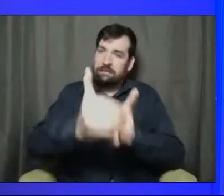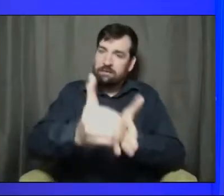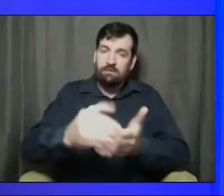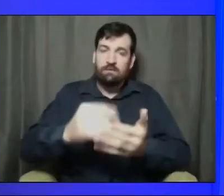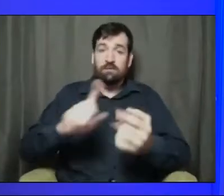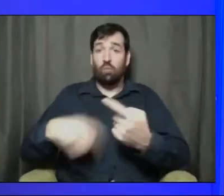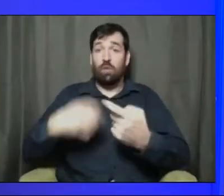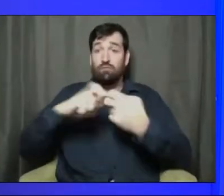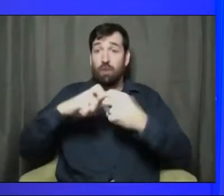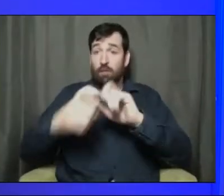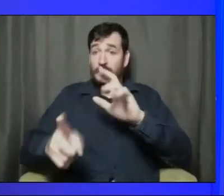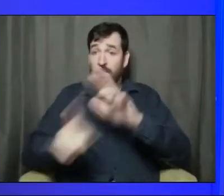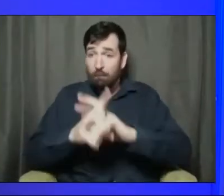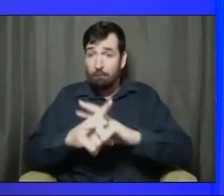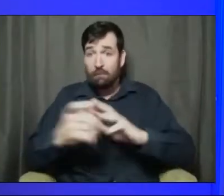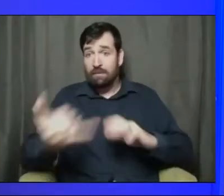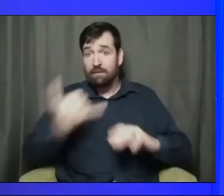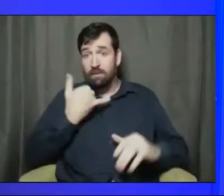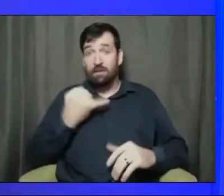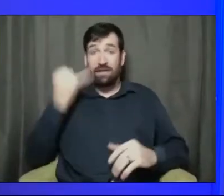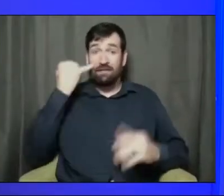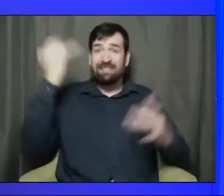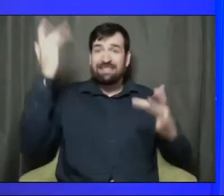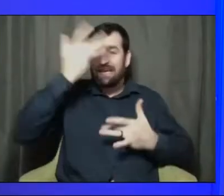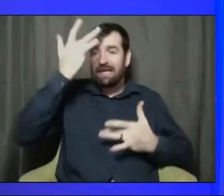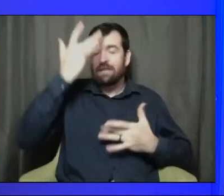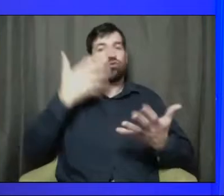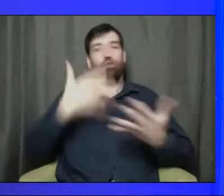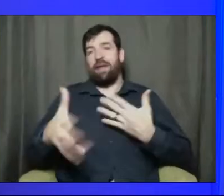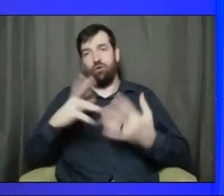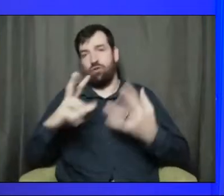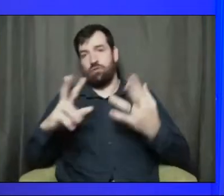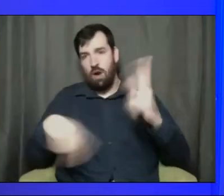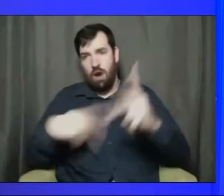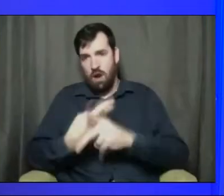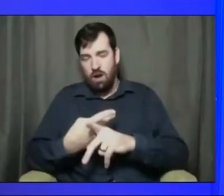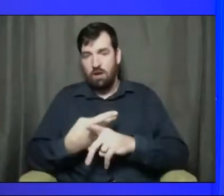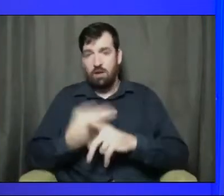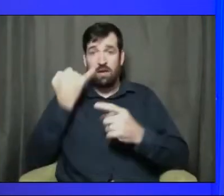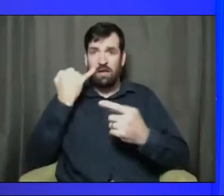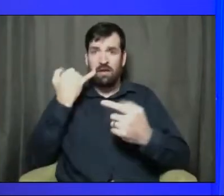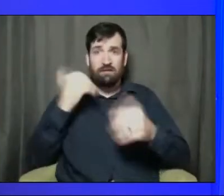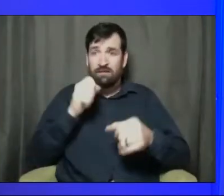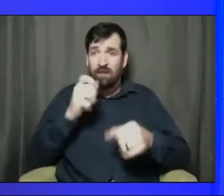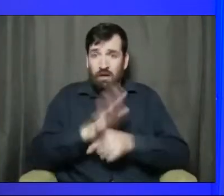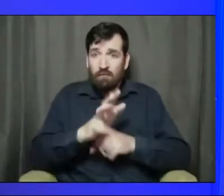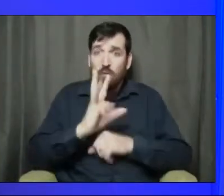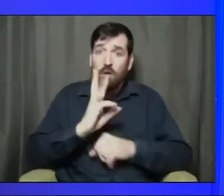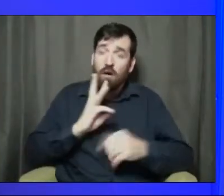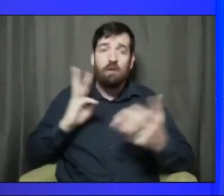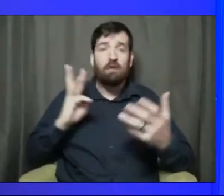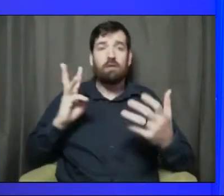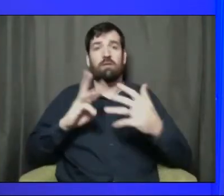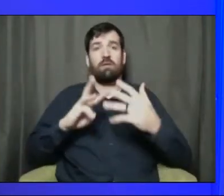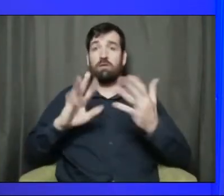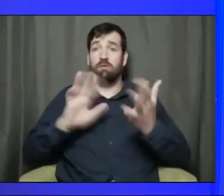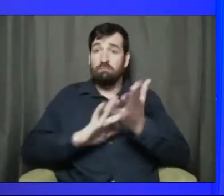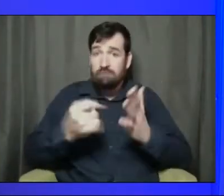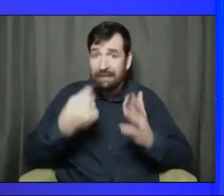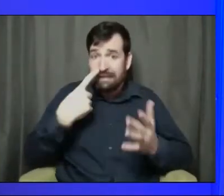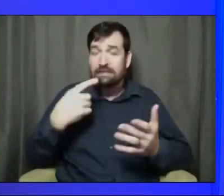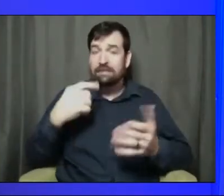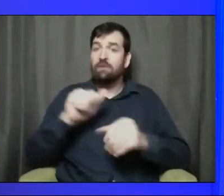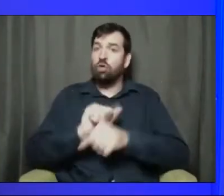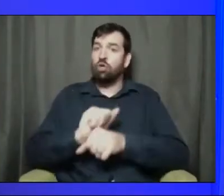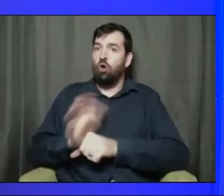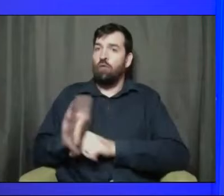and when people get sick, no matter the illness, if they're struggling to hydrate, take their pills, etc., COVID has been the